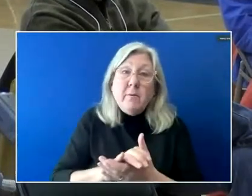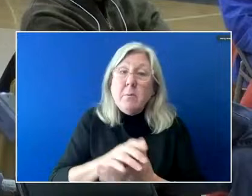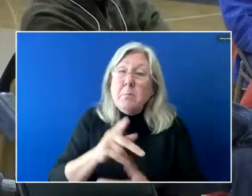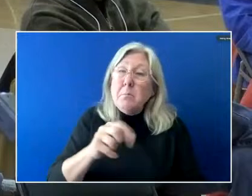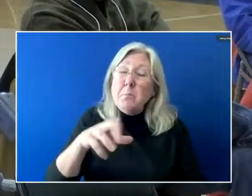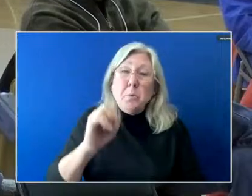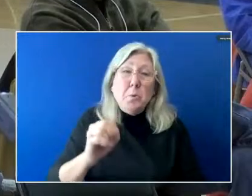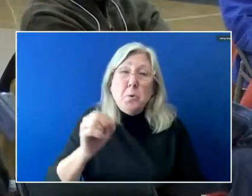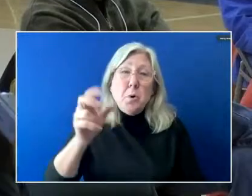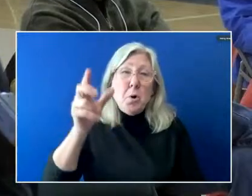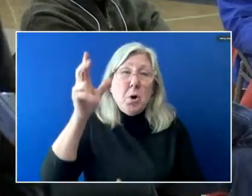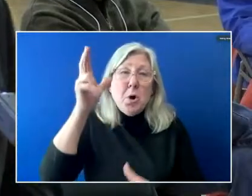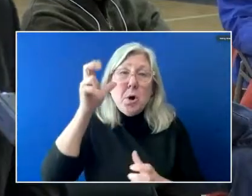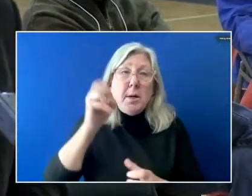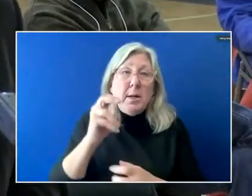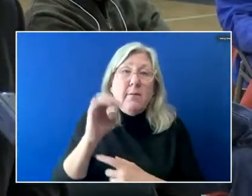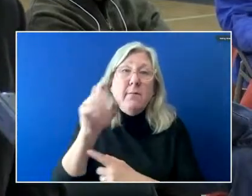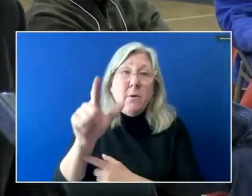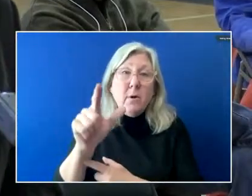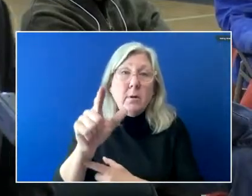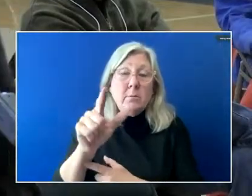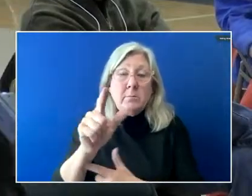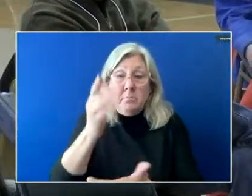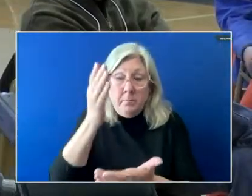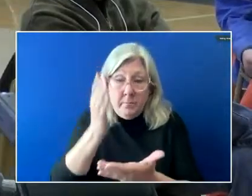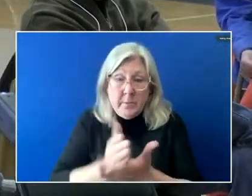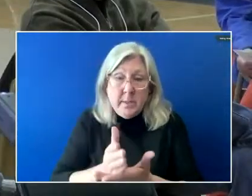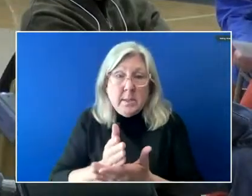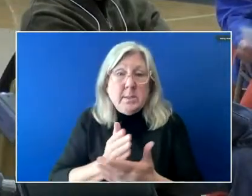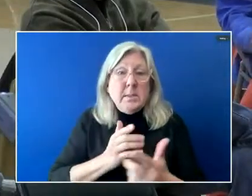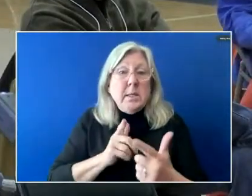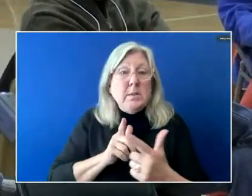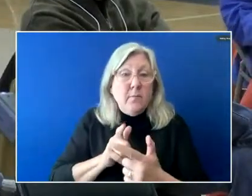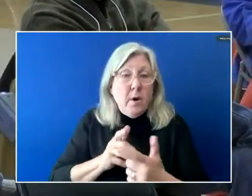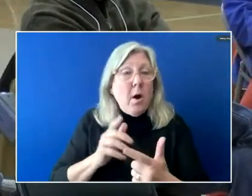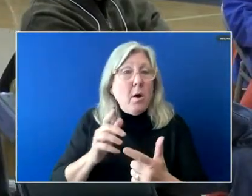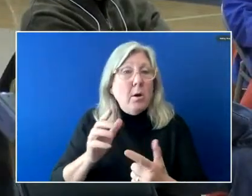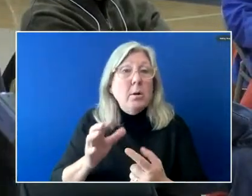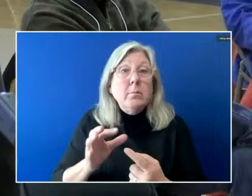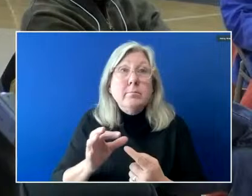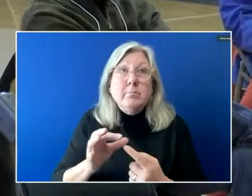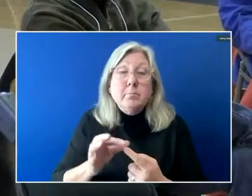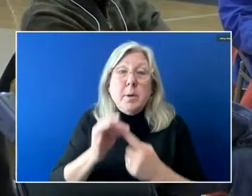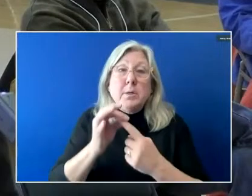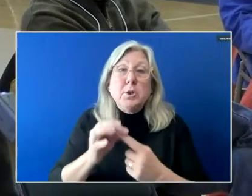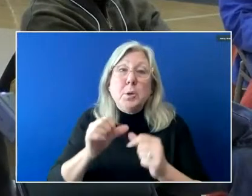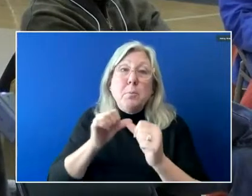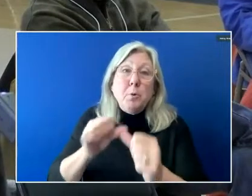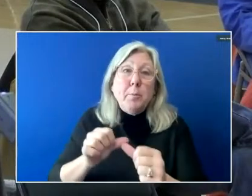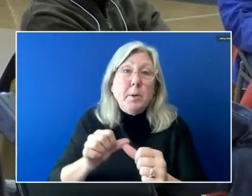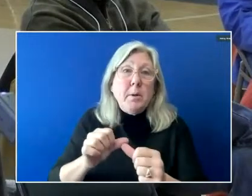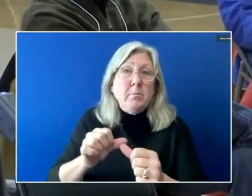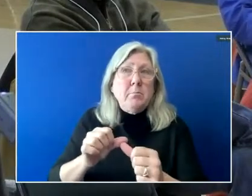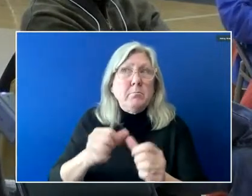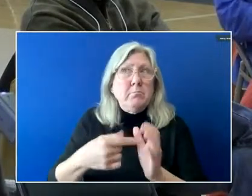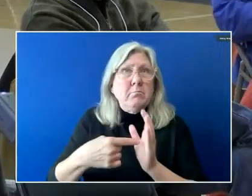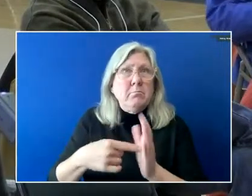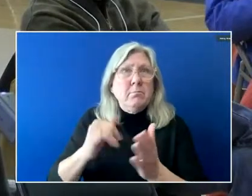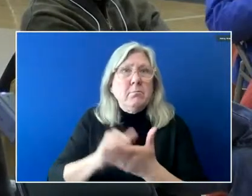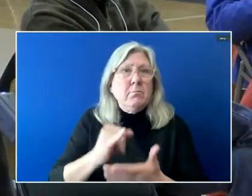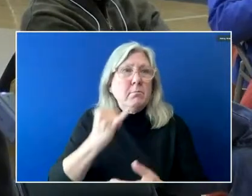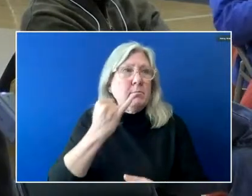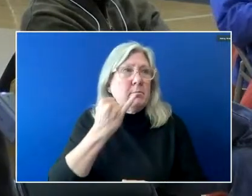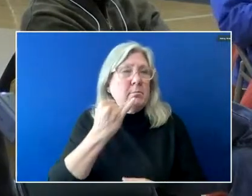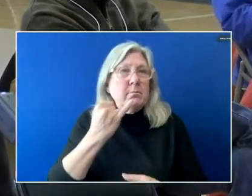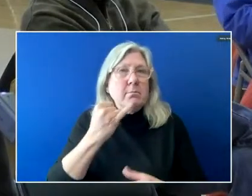especially a permanent ceasefire implies that Israel does not have the right